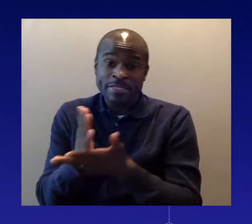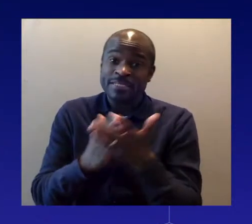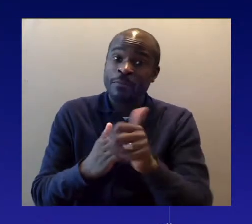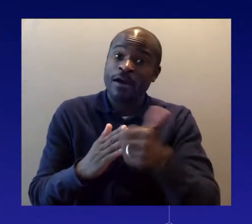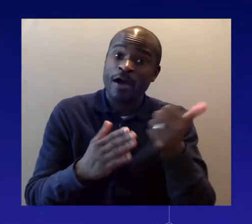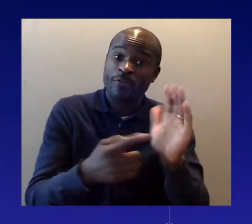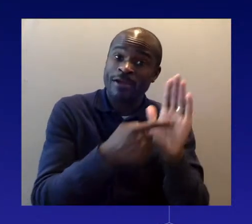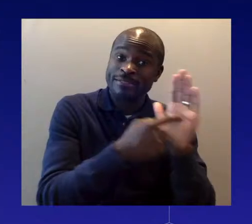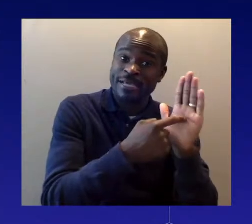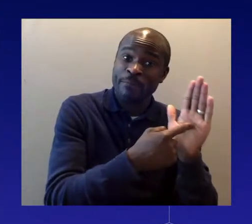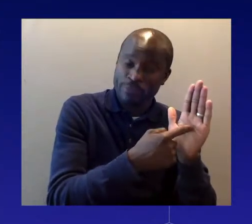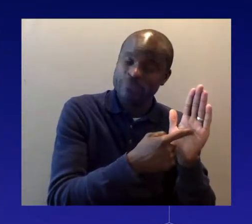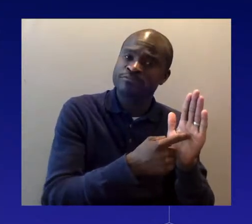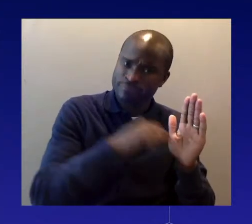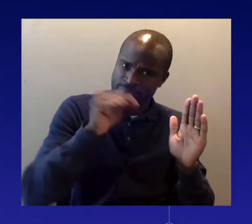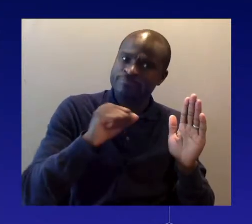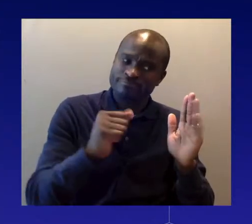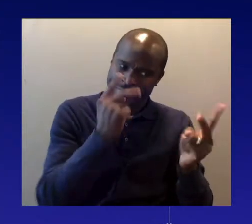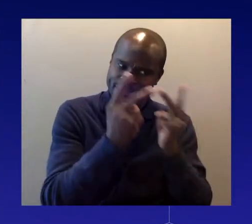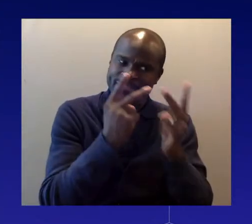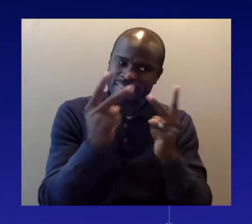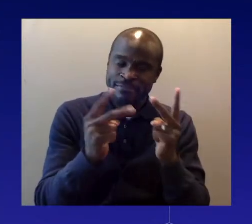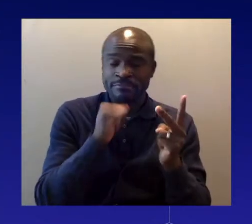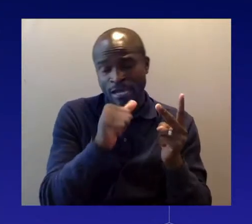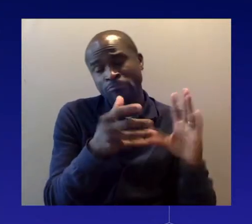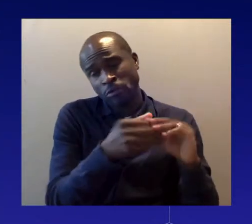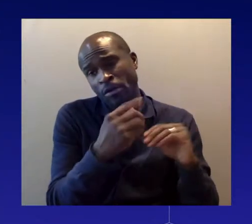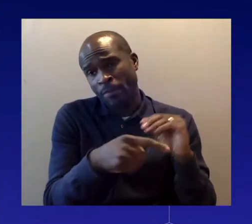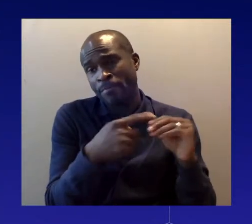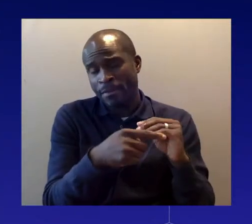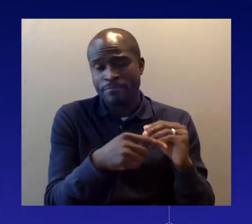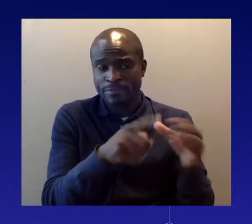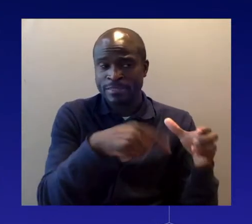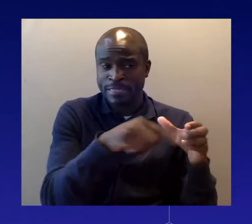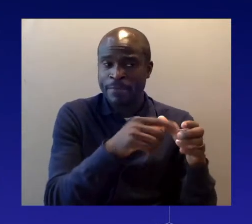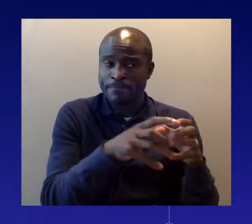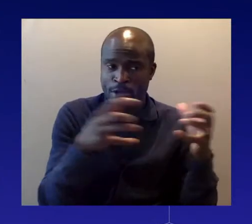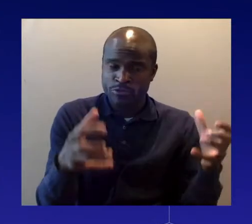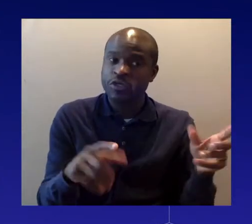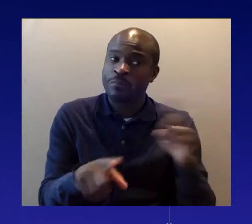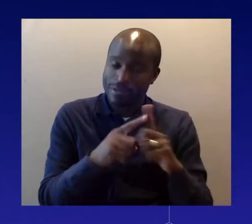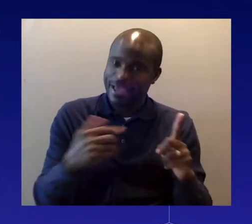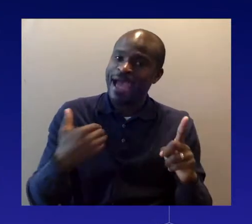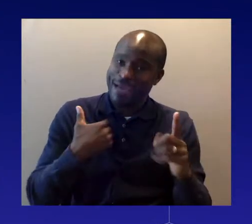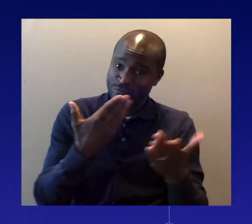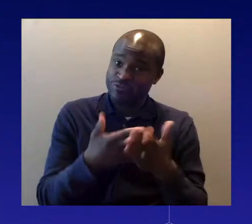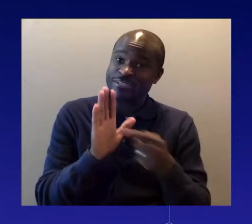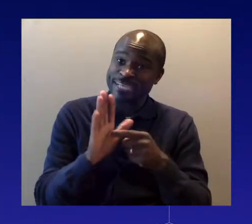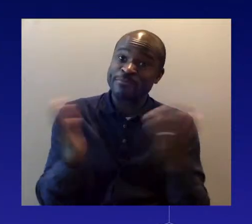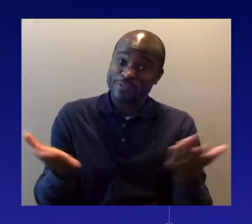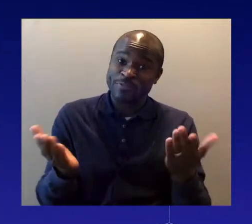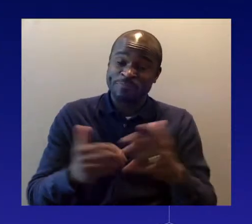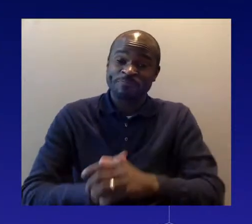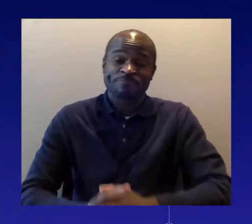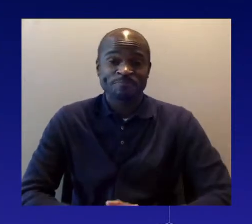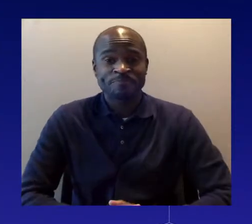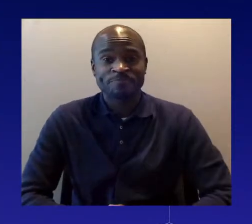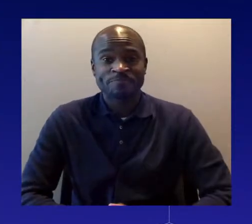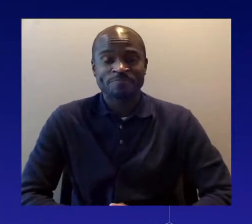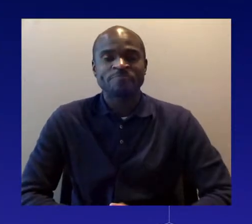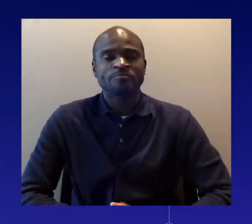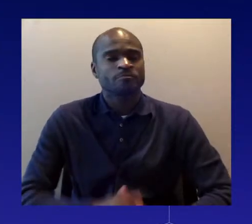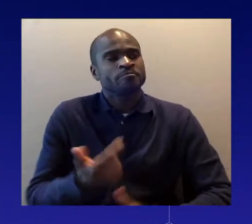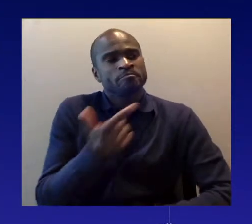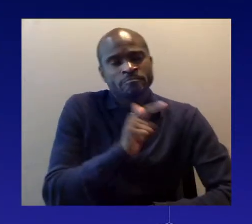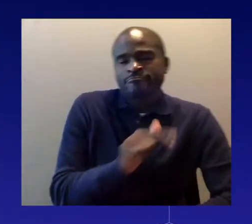for that as a goal. Well, as we talk about, research and innovation, I guess the last question I'll ask,